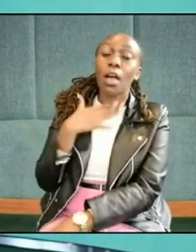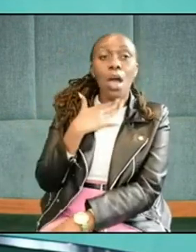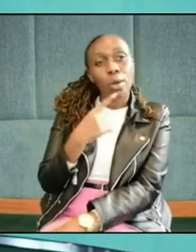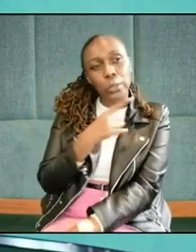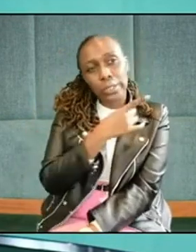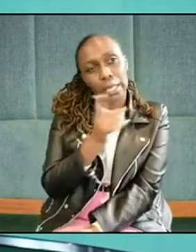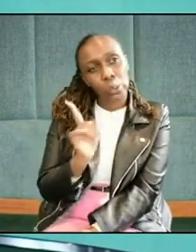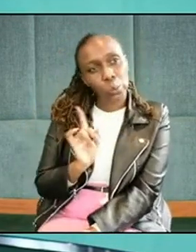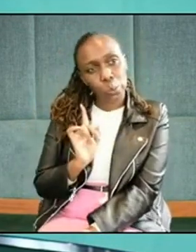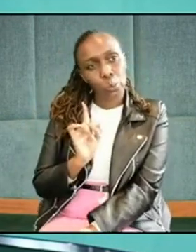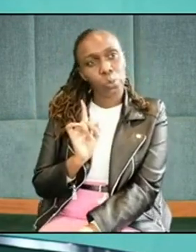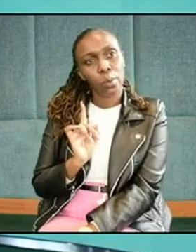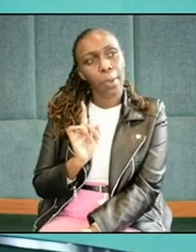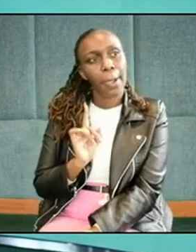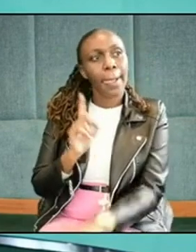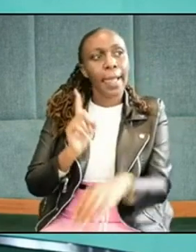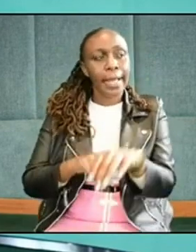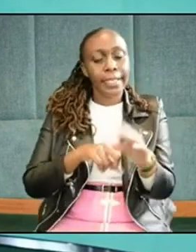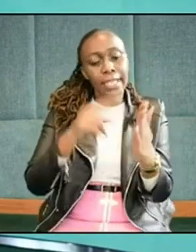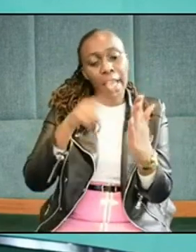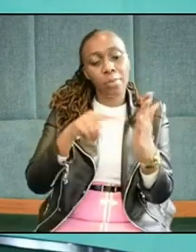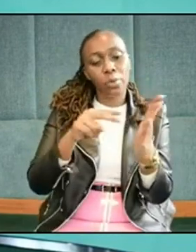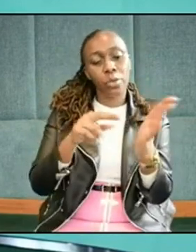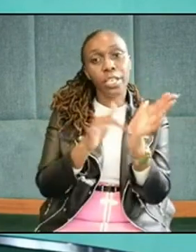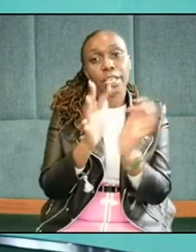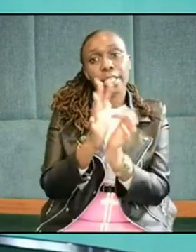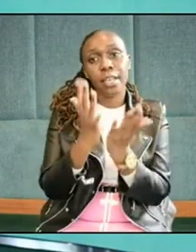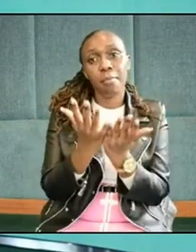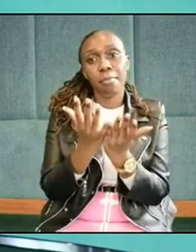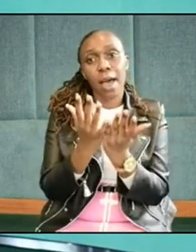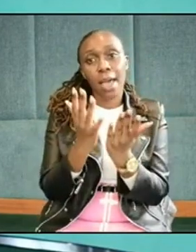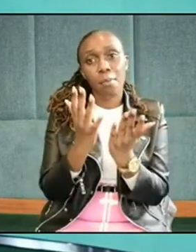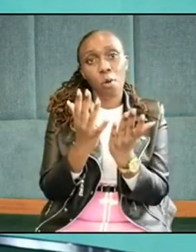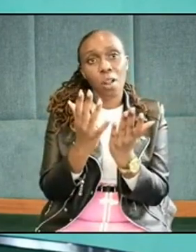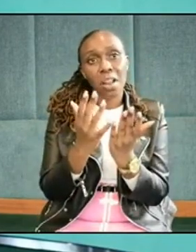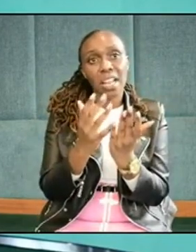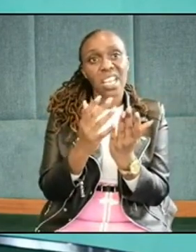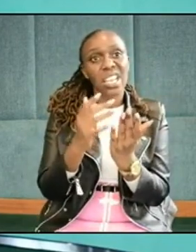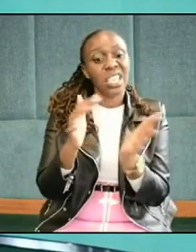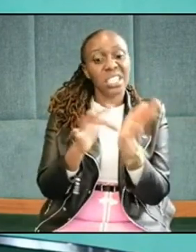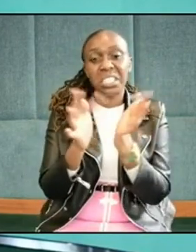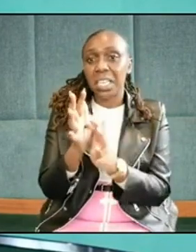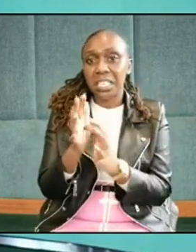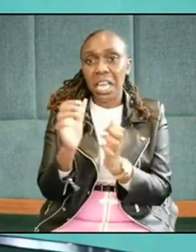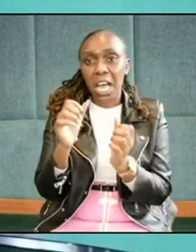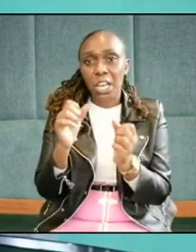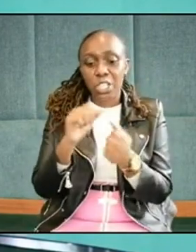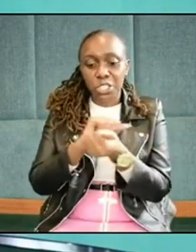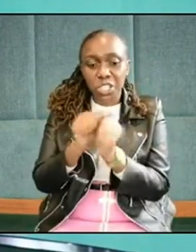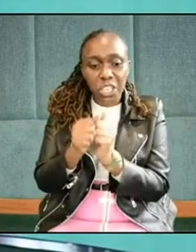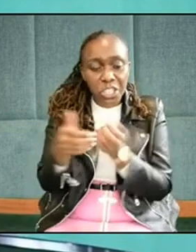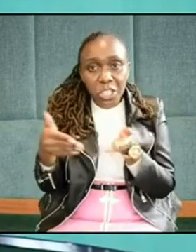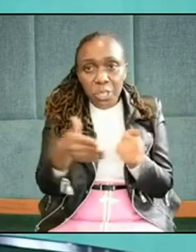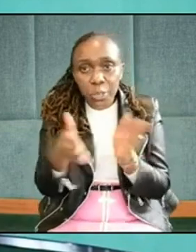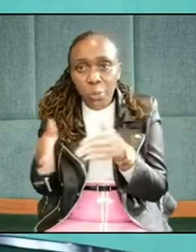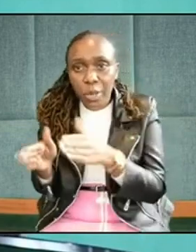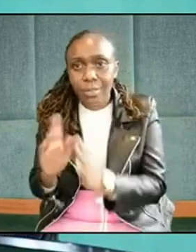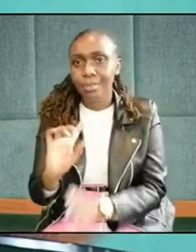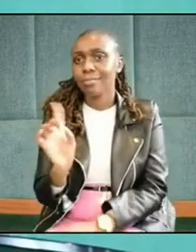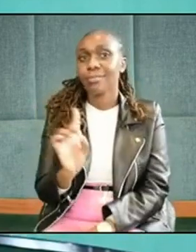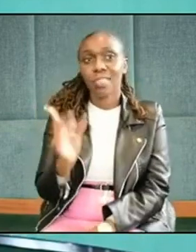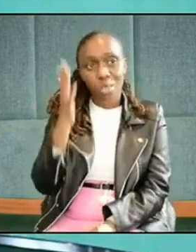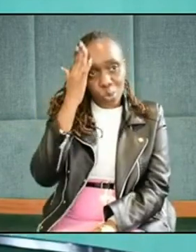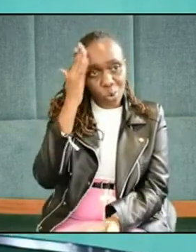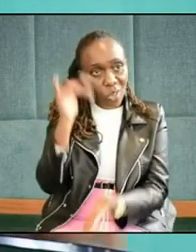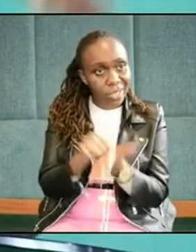you, when you read the Bible, you know that the devil really doesn't change his strategy. The strategy is the same.